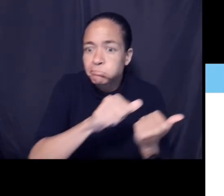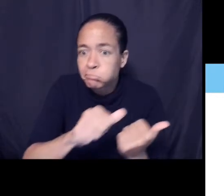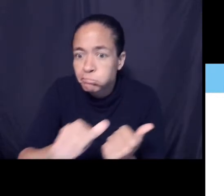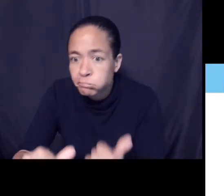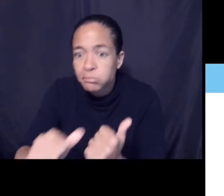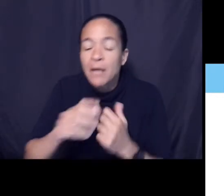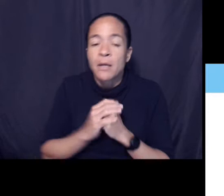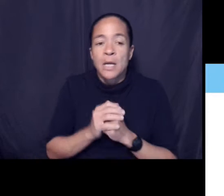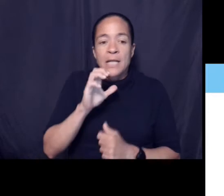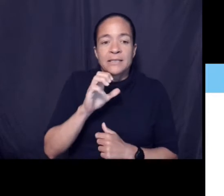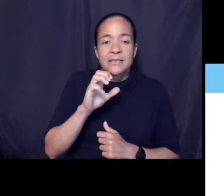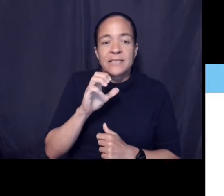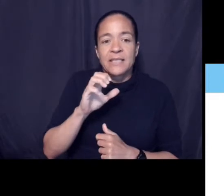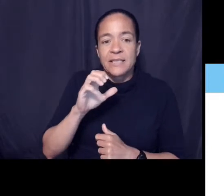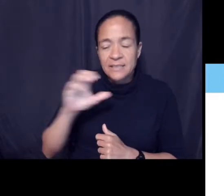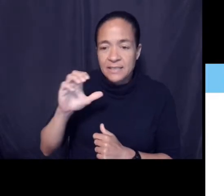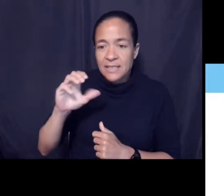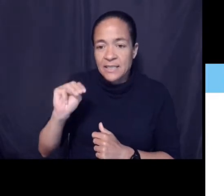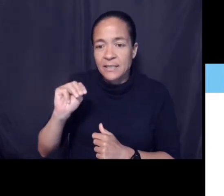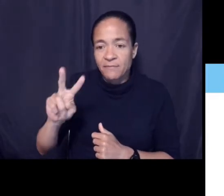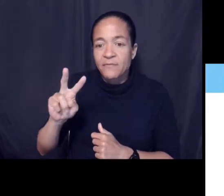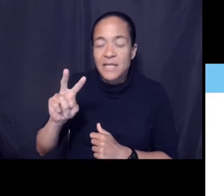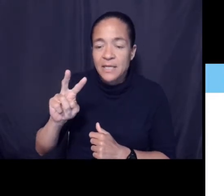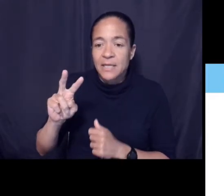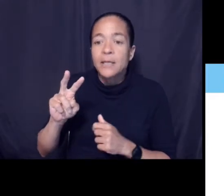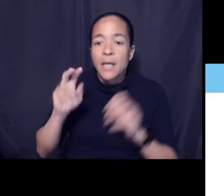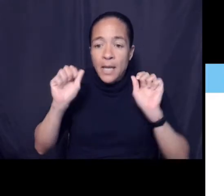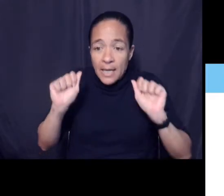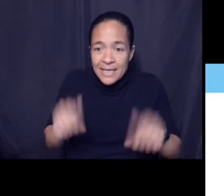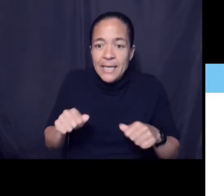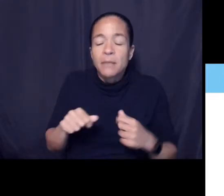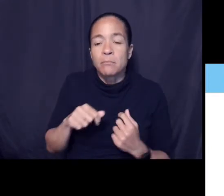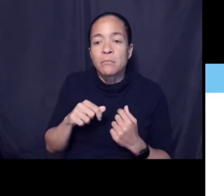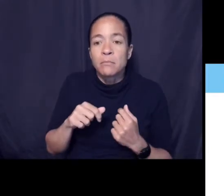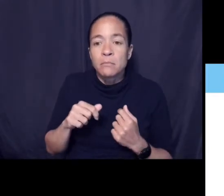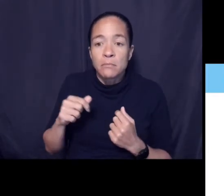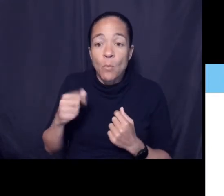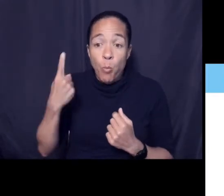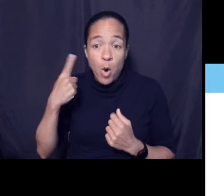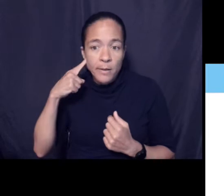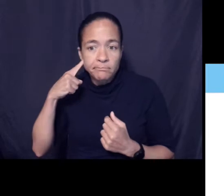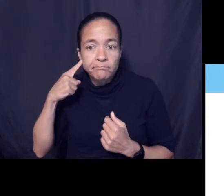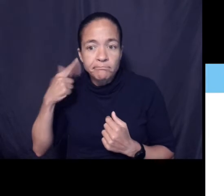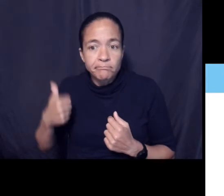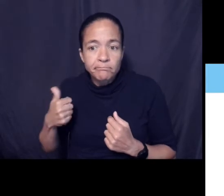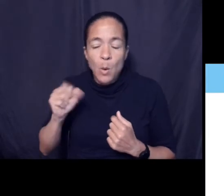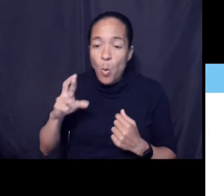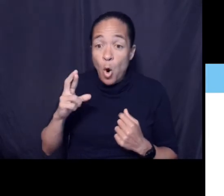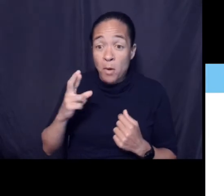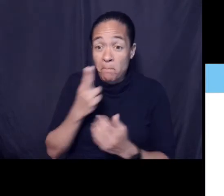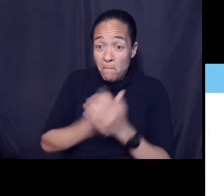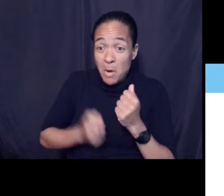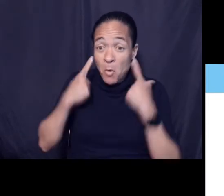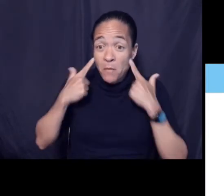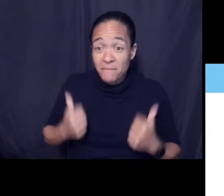increase. CCMV associated hearing loss can also be unilateral or bilateral. The risk of